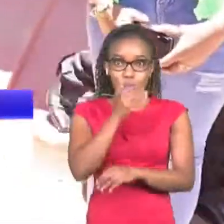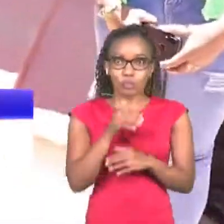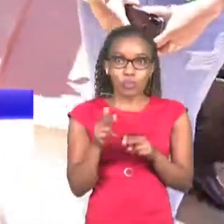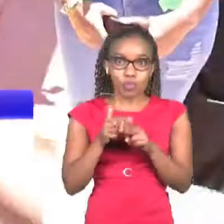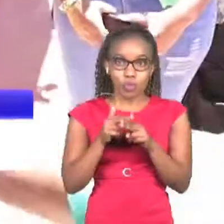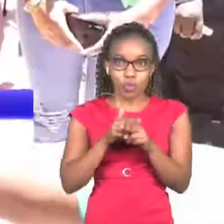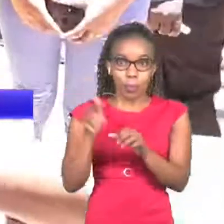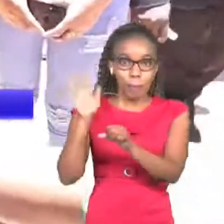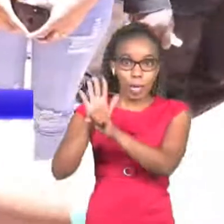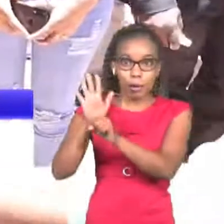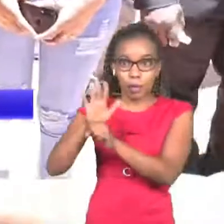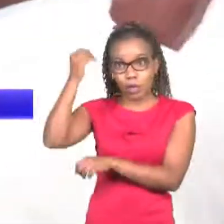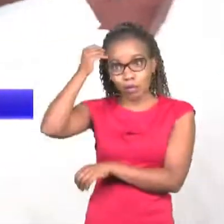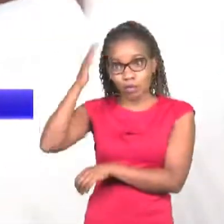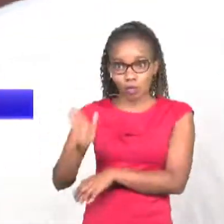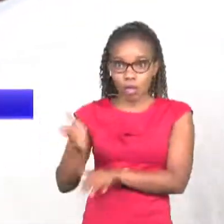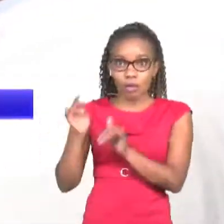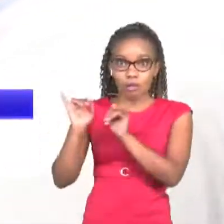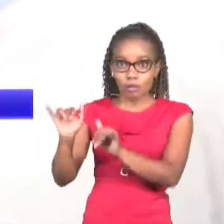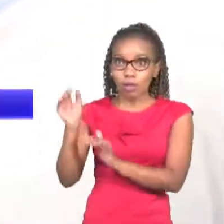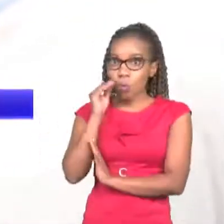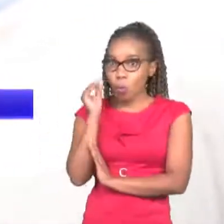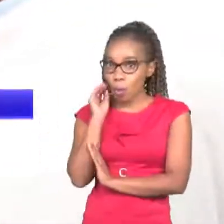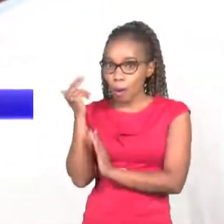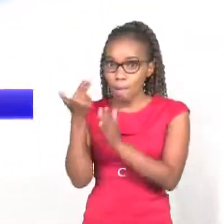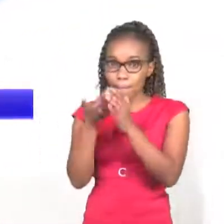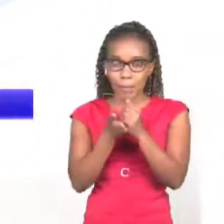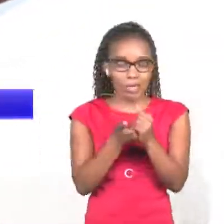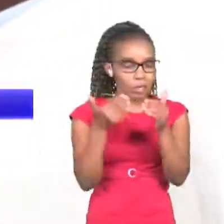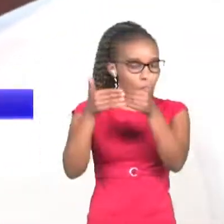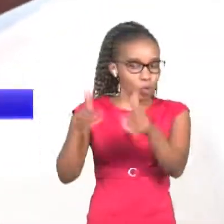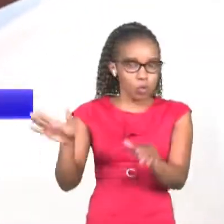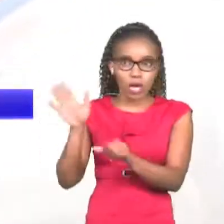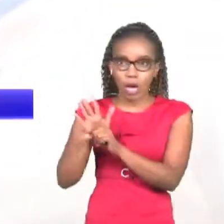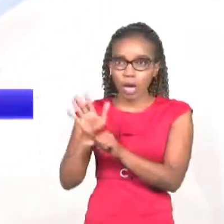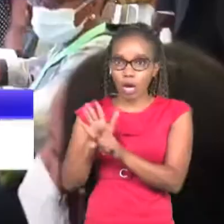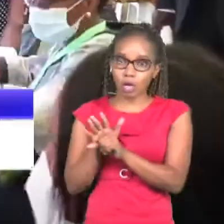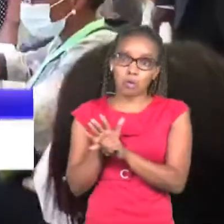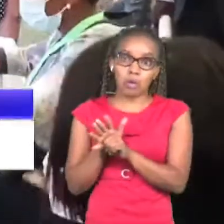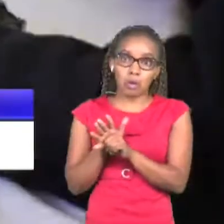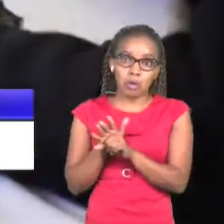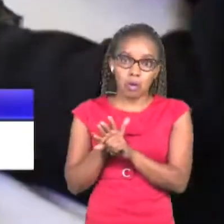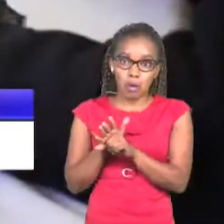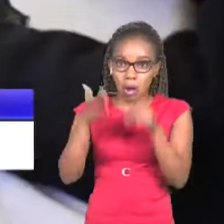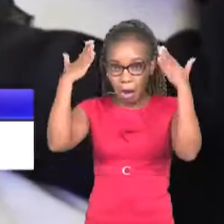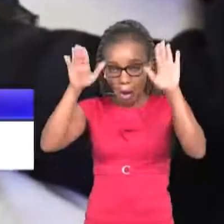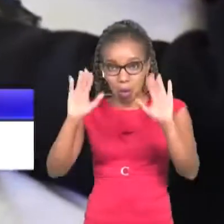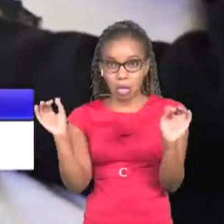of learners are still at home, with stakeholders at loss when they will likely resume learning.